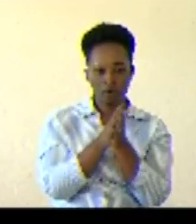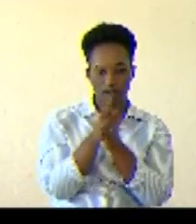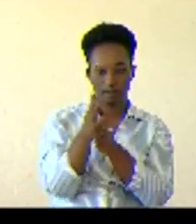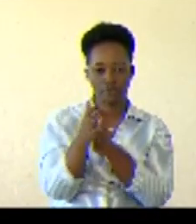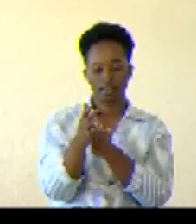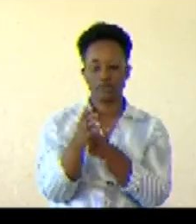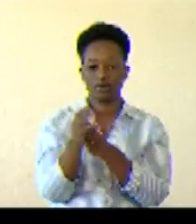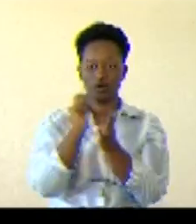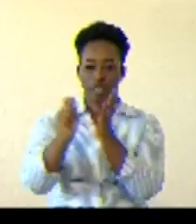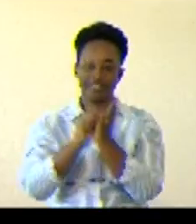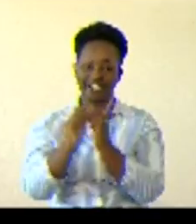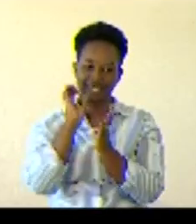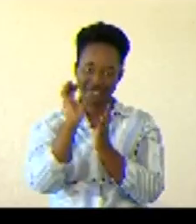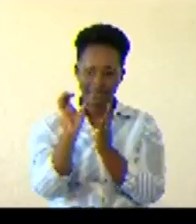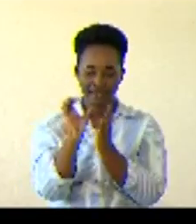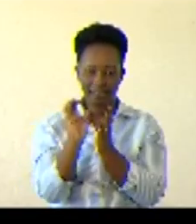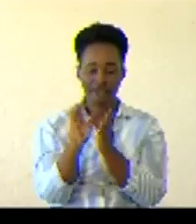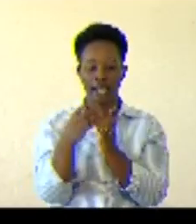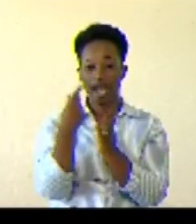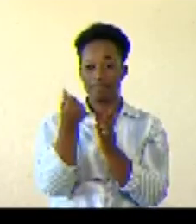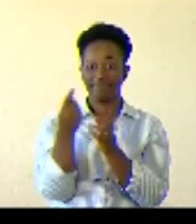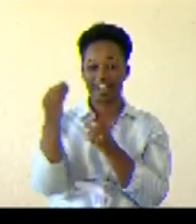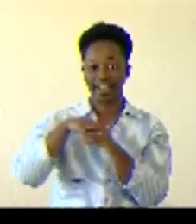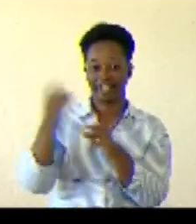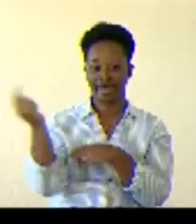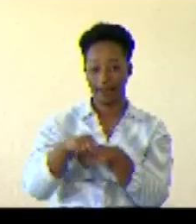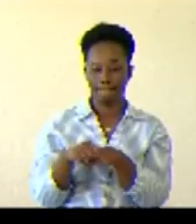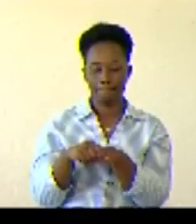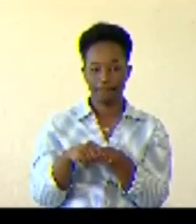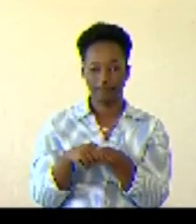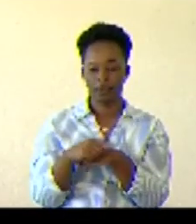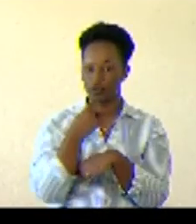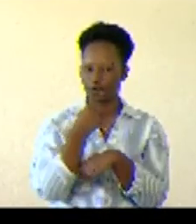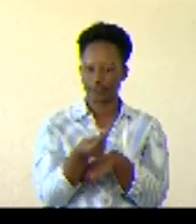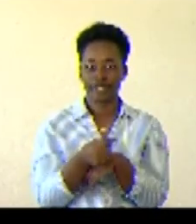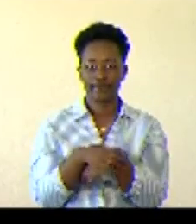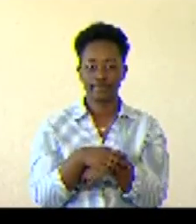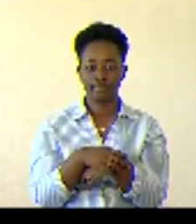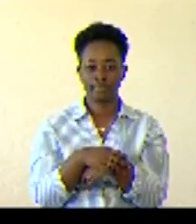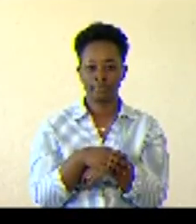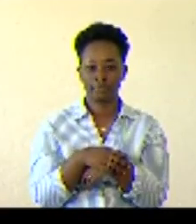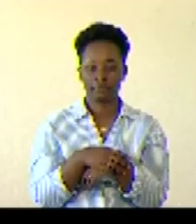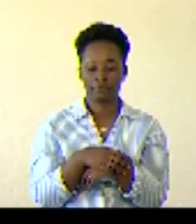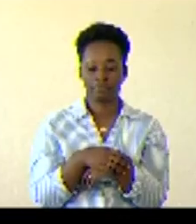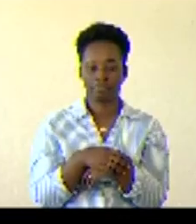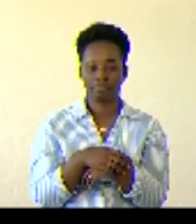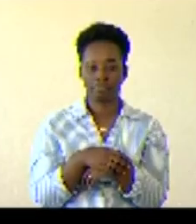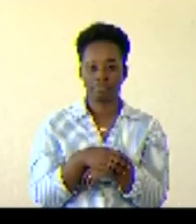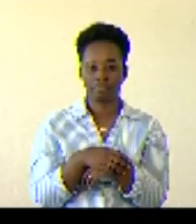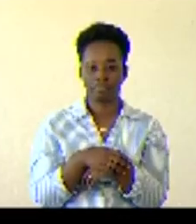it can be represented by C. Disposable income, we can say let disposable